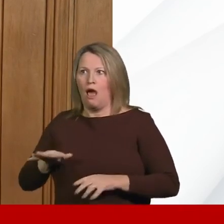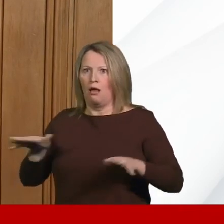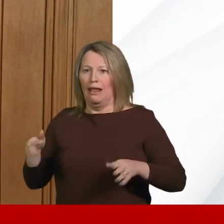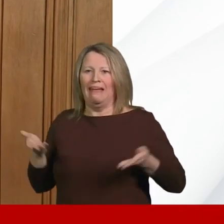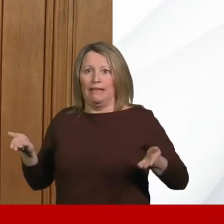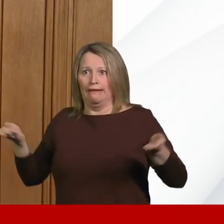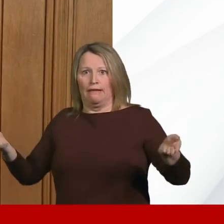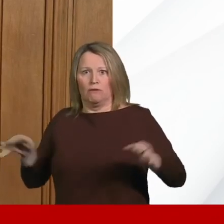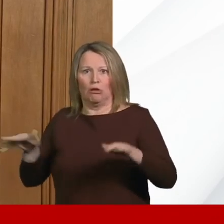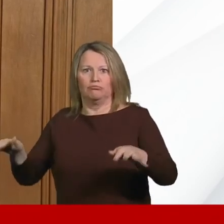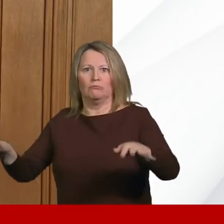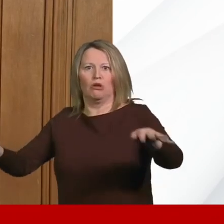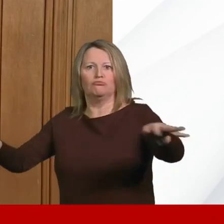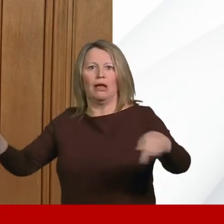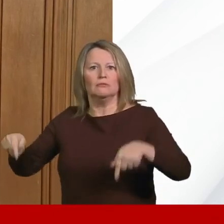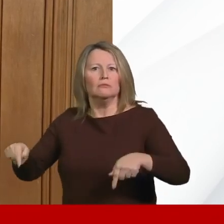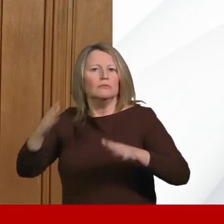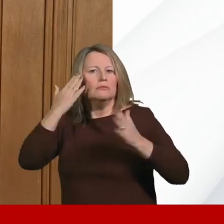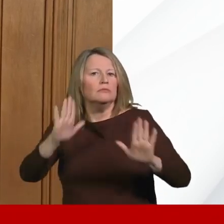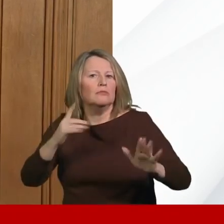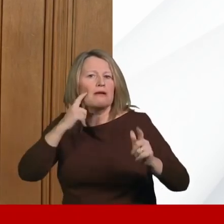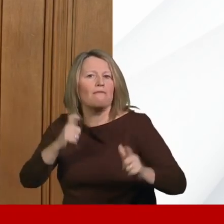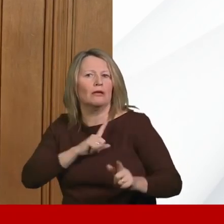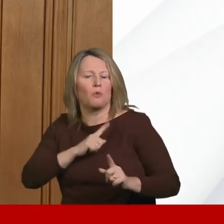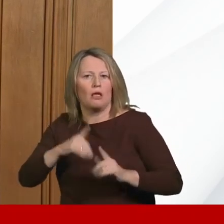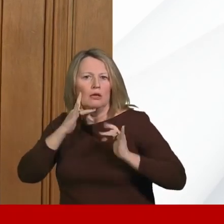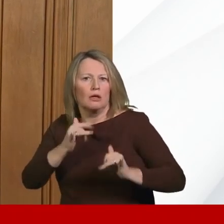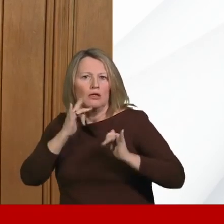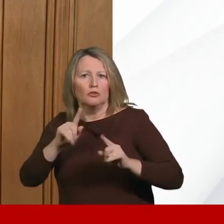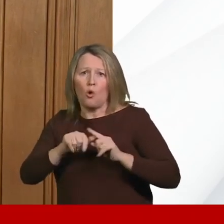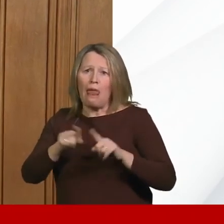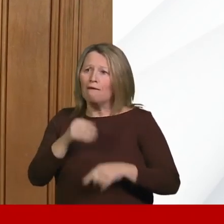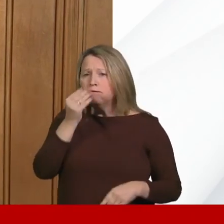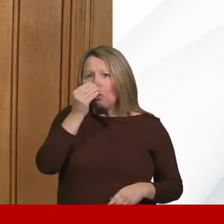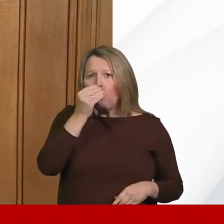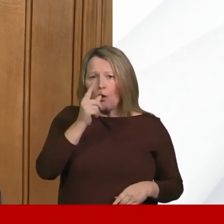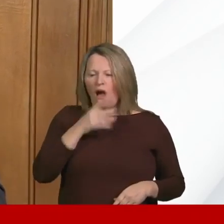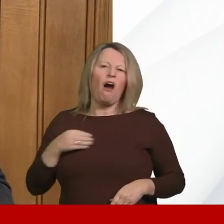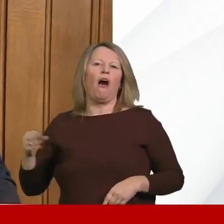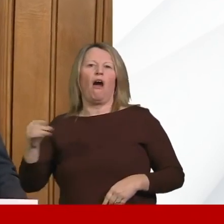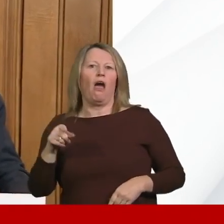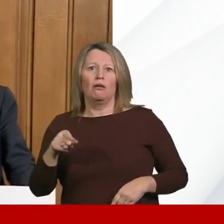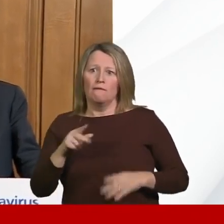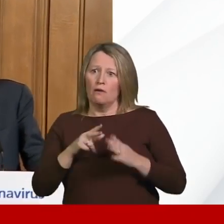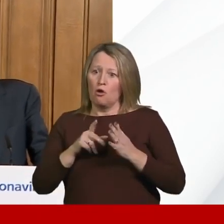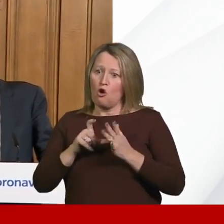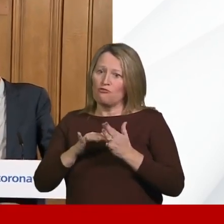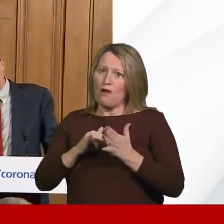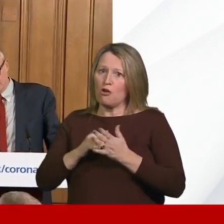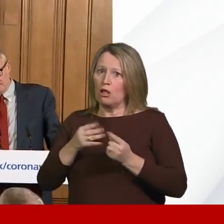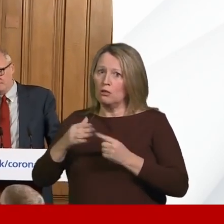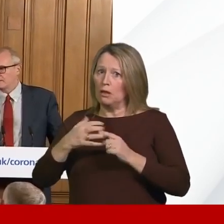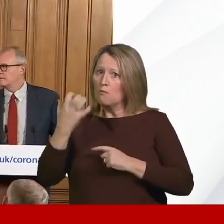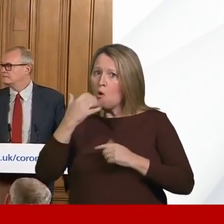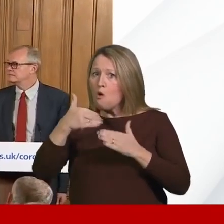us. It's not a measure because there's some specific risk to children. Thanks. Jenny, anything you want to